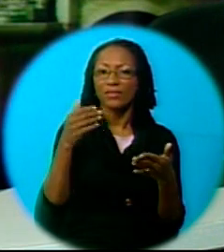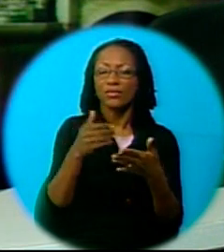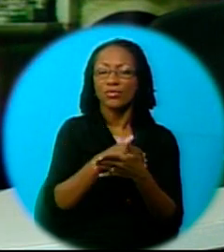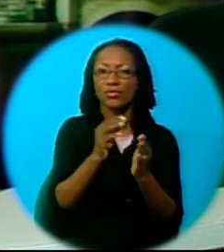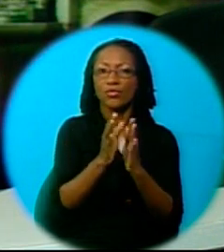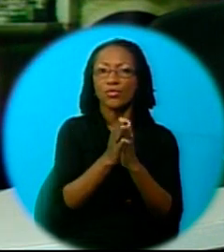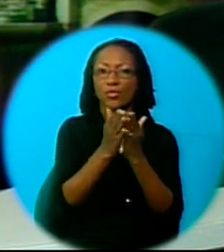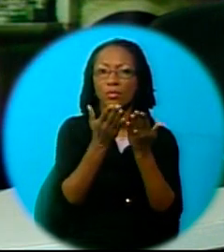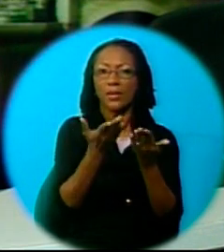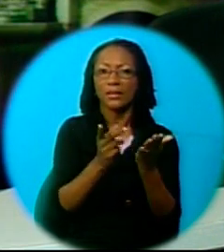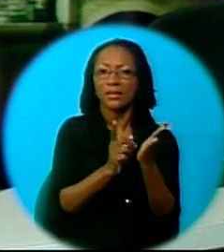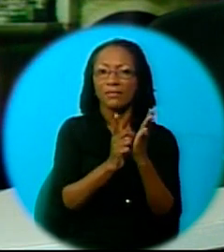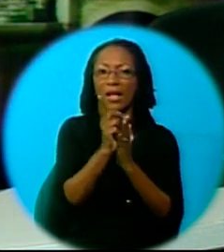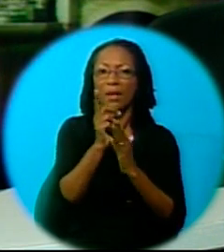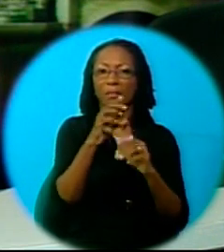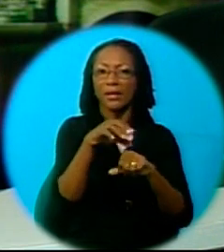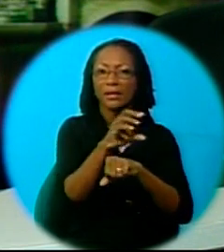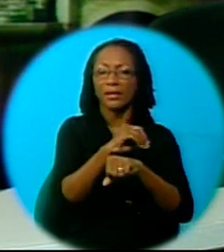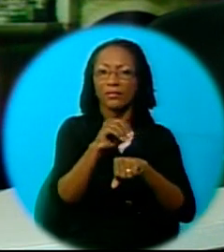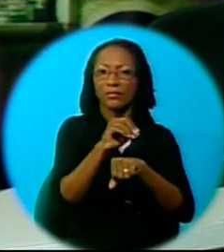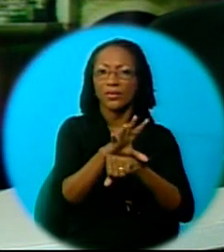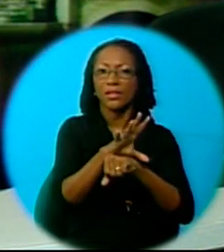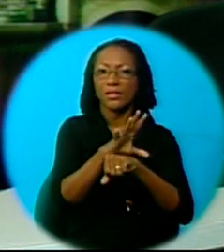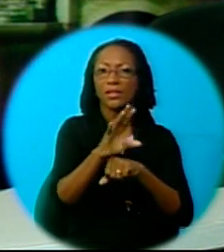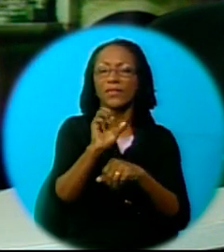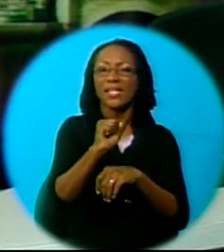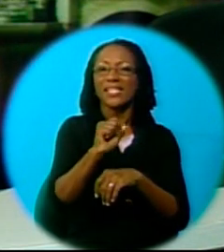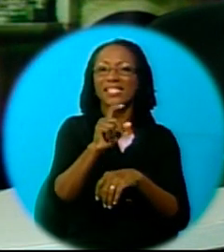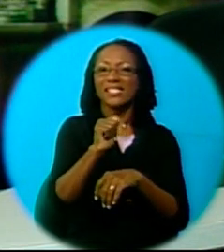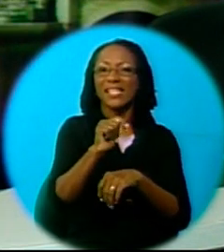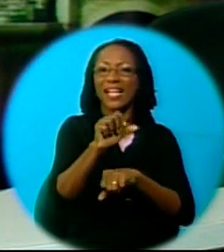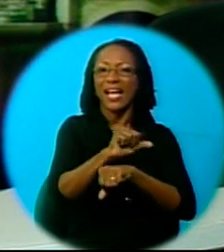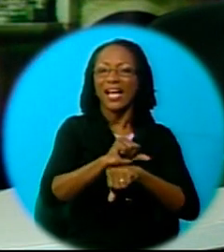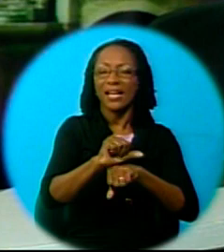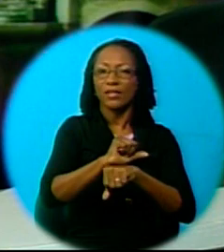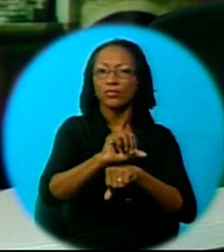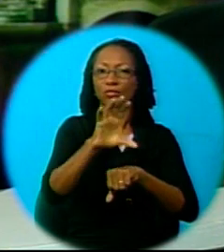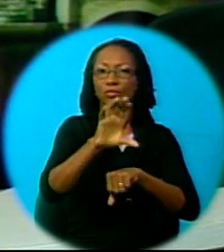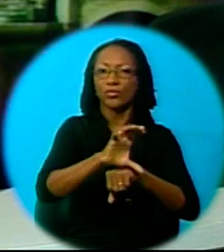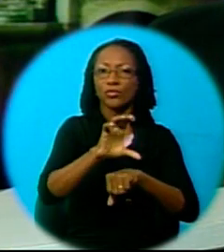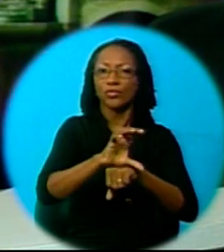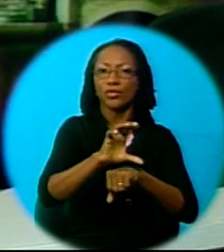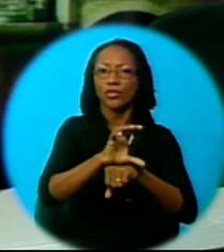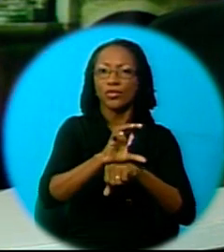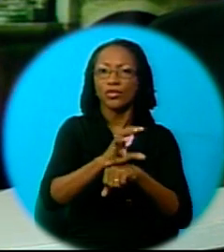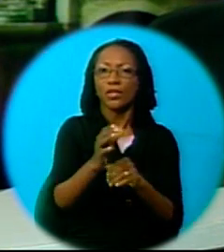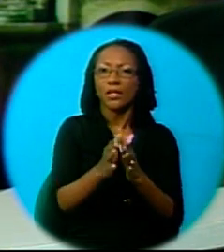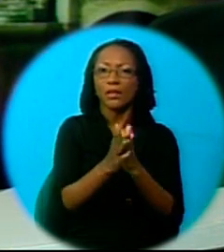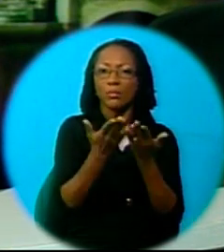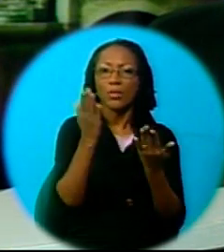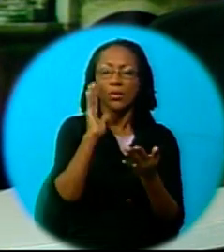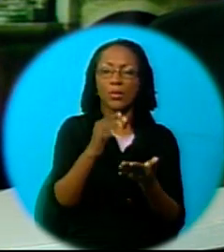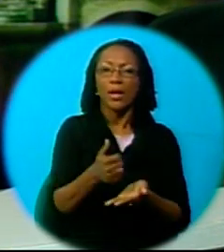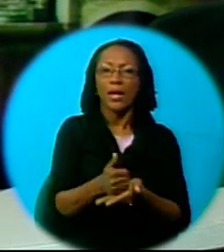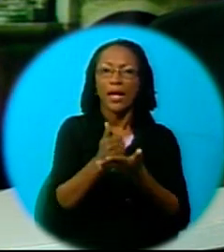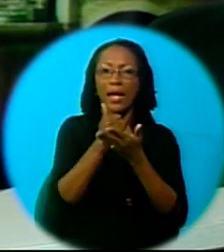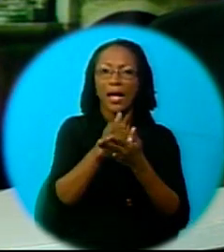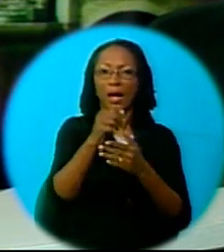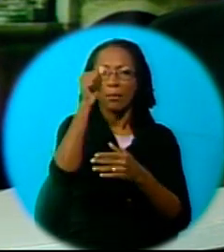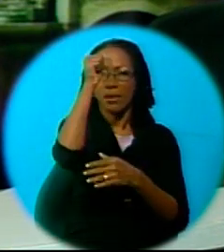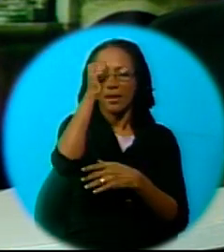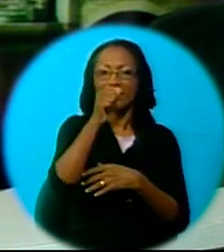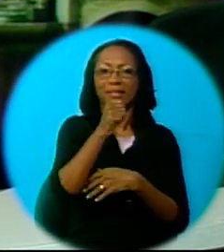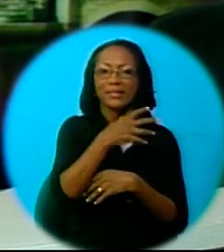Impact of St. Andrew's Parish Church. Speaking at the church following the launch, he said the book will be beneficial to both adults and